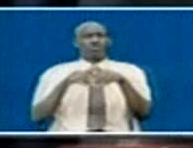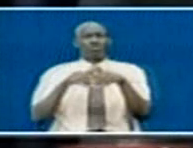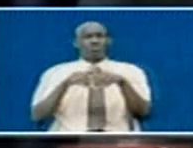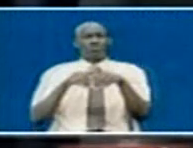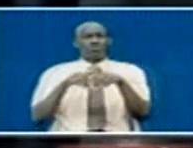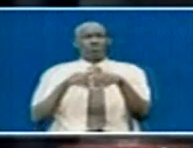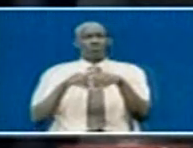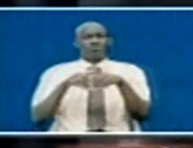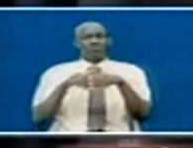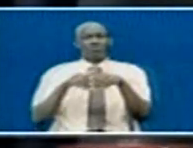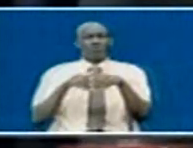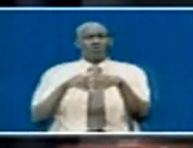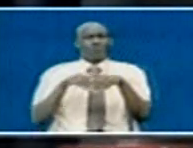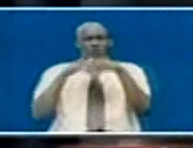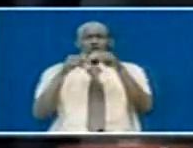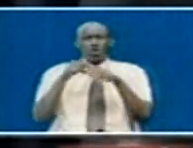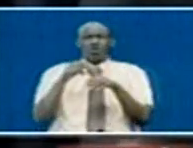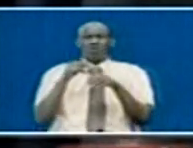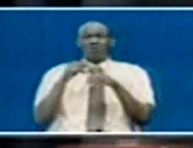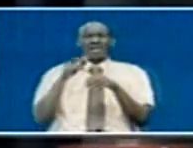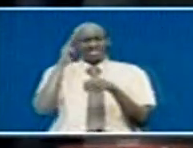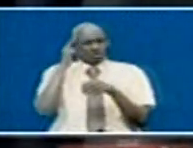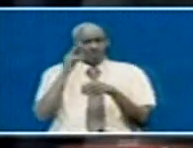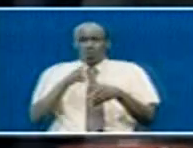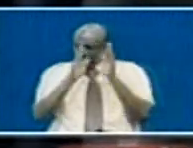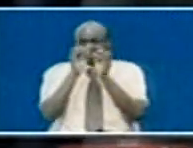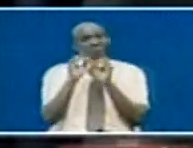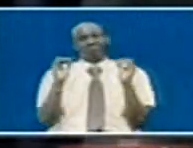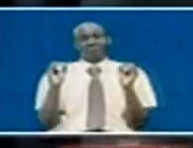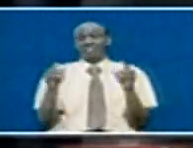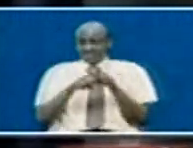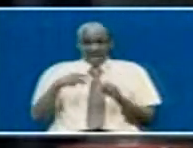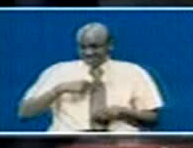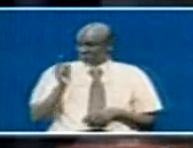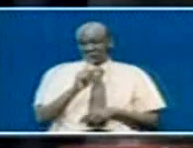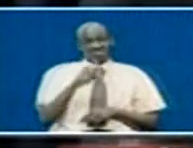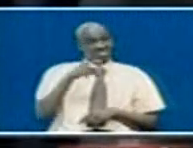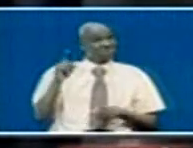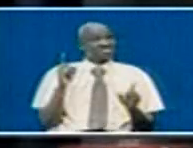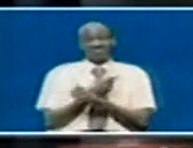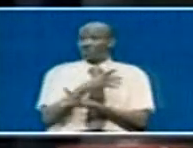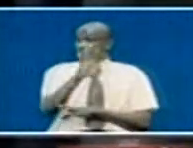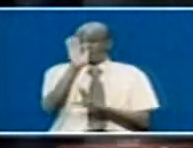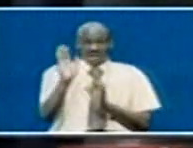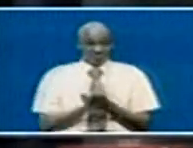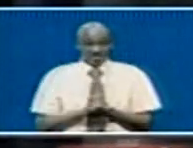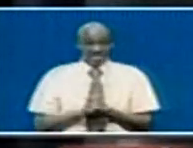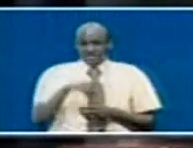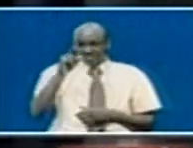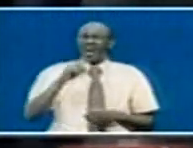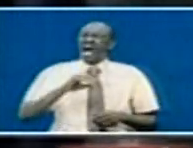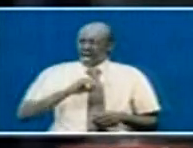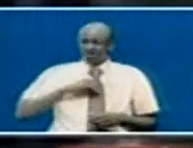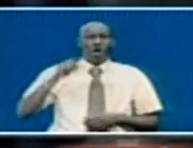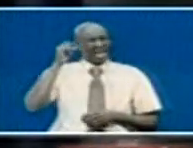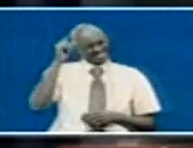any reasonable approaches than we do. They don't. They have their own logic.